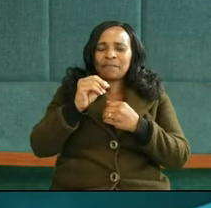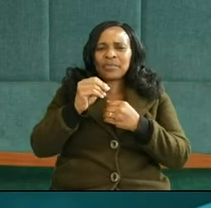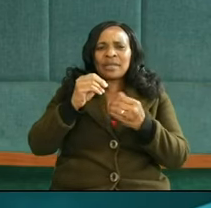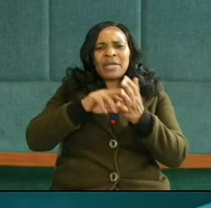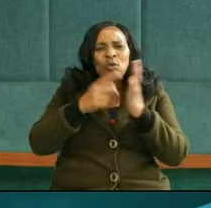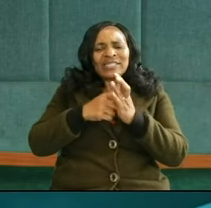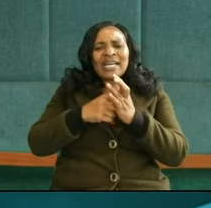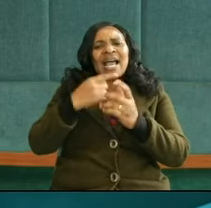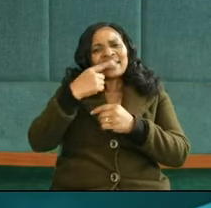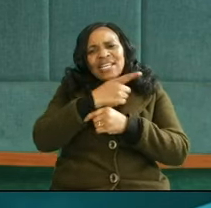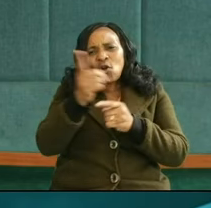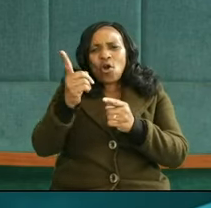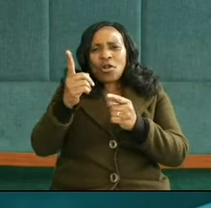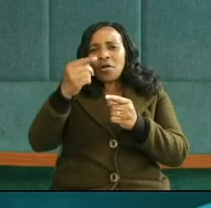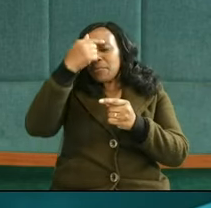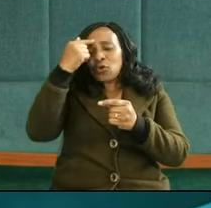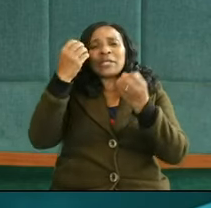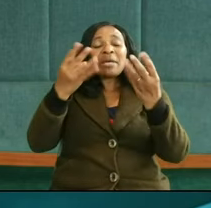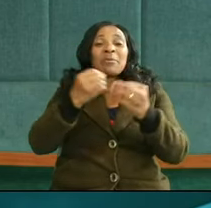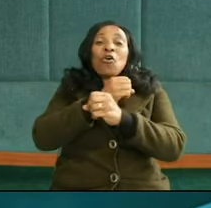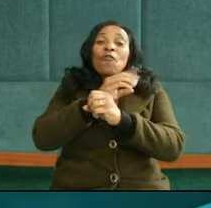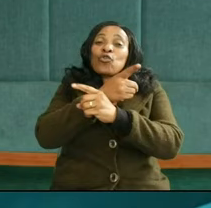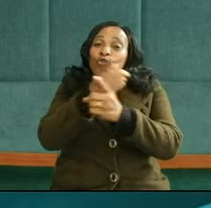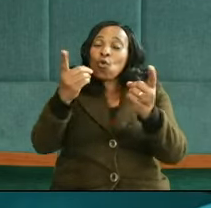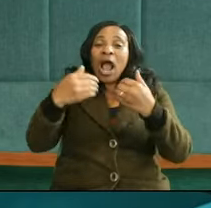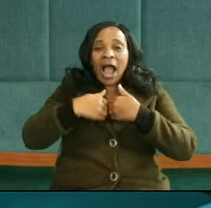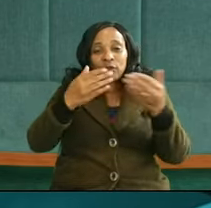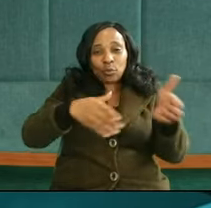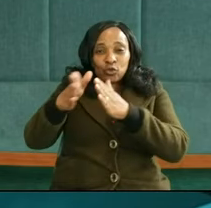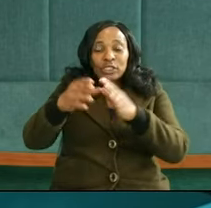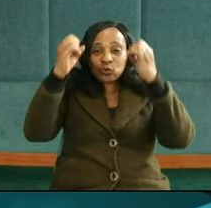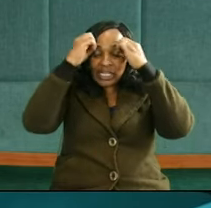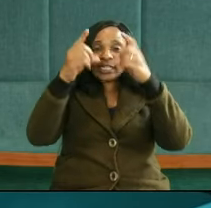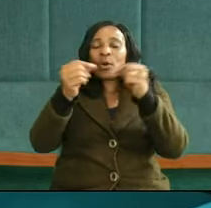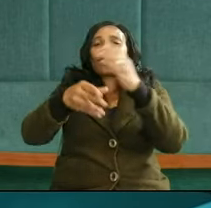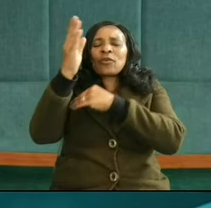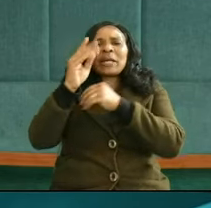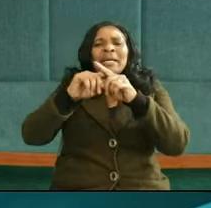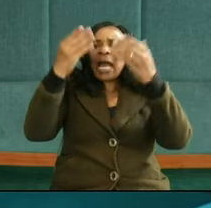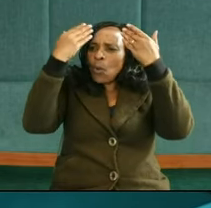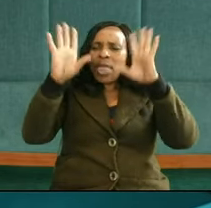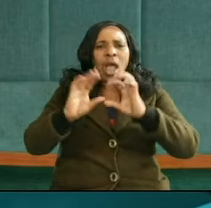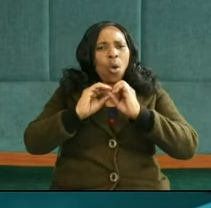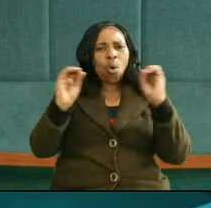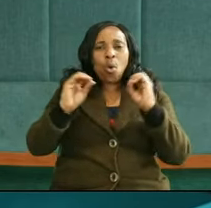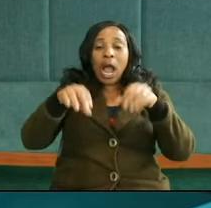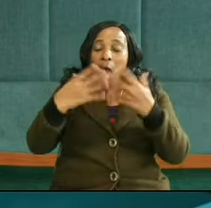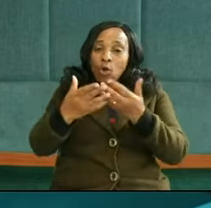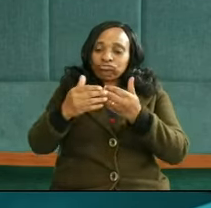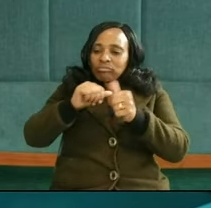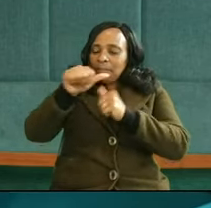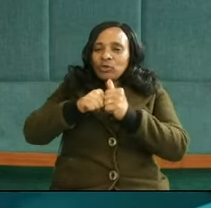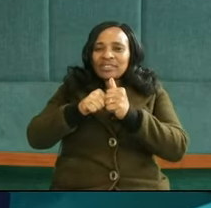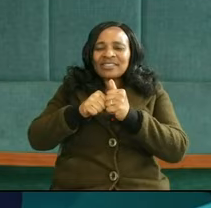of us who have an opportunity to study the word of God with people, but they do not know how to go about it. In the portions